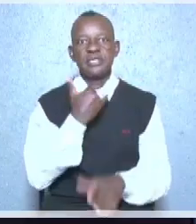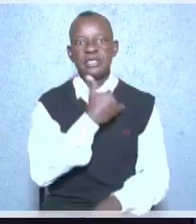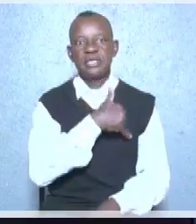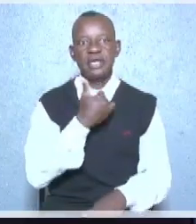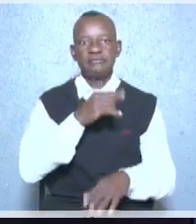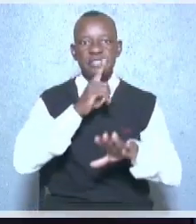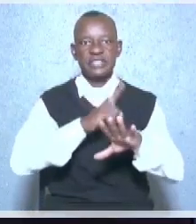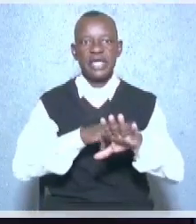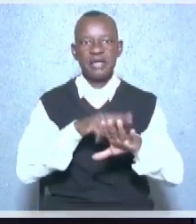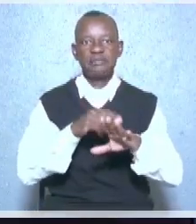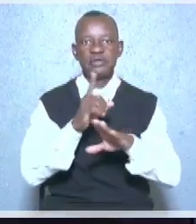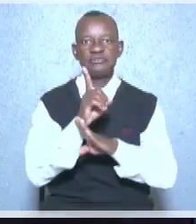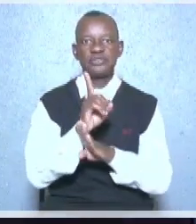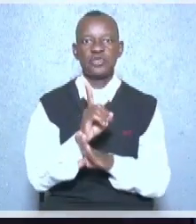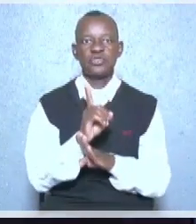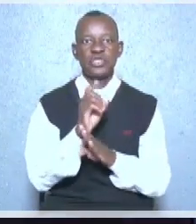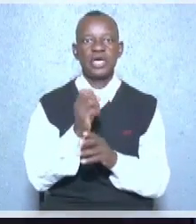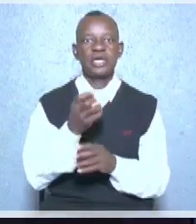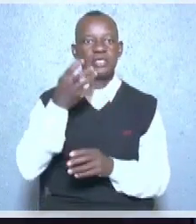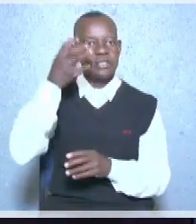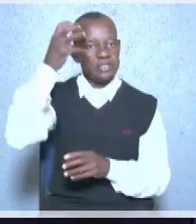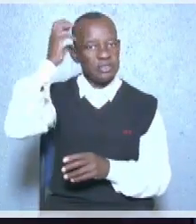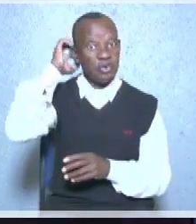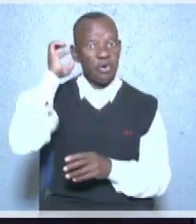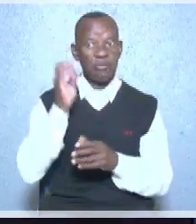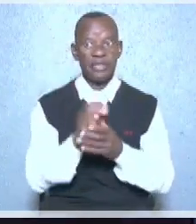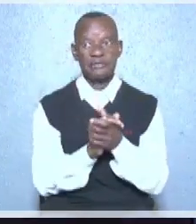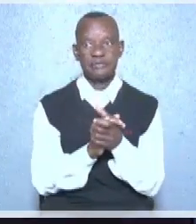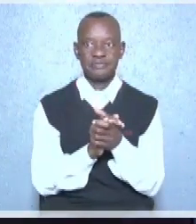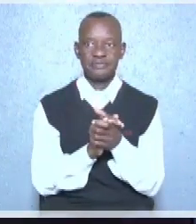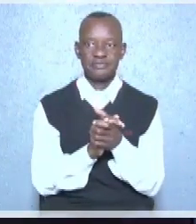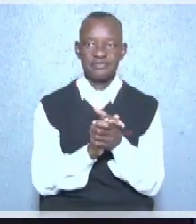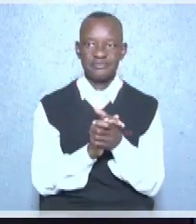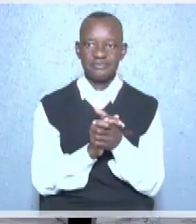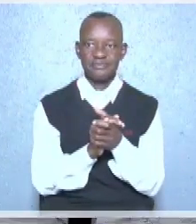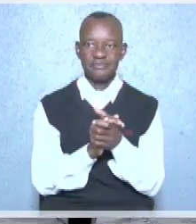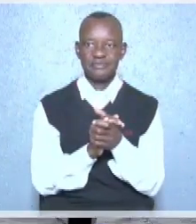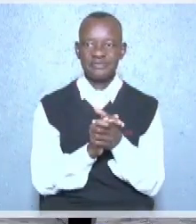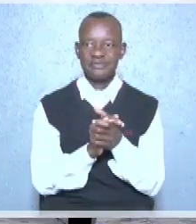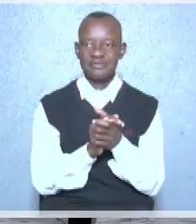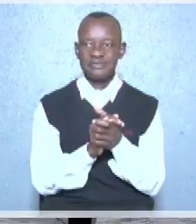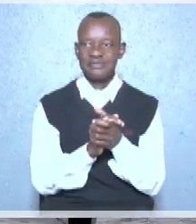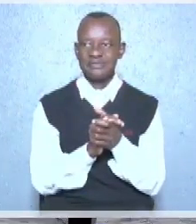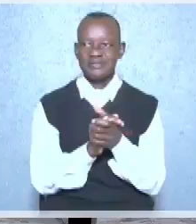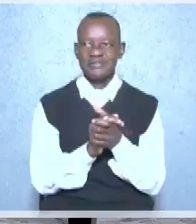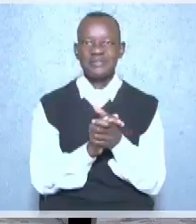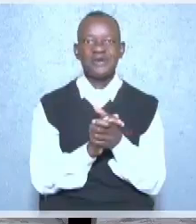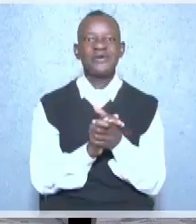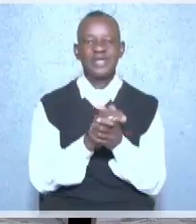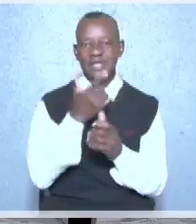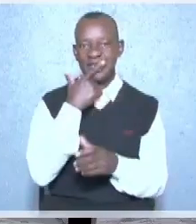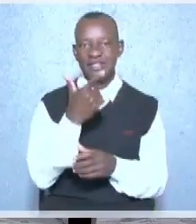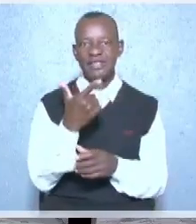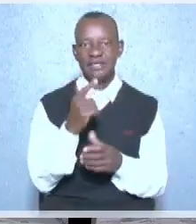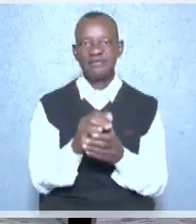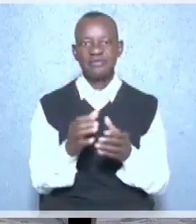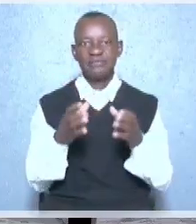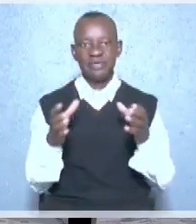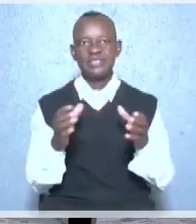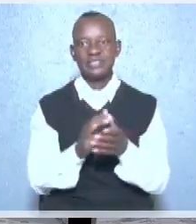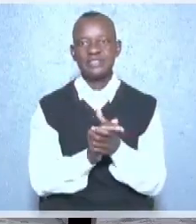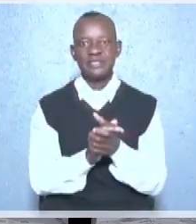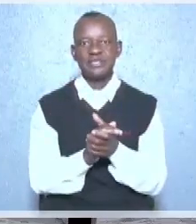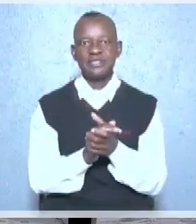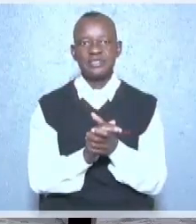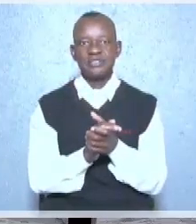to share their personal memories of them. Vickson, Armas, thank you so much for making time to join us and to